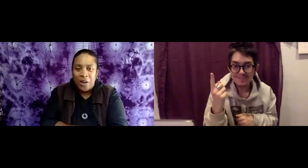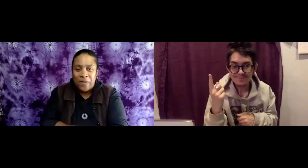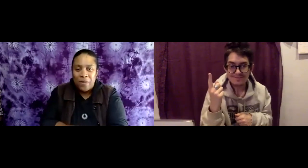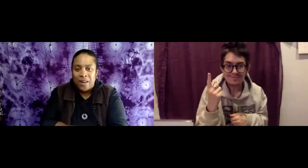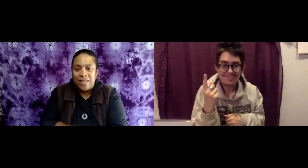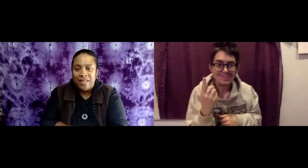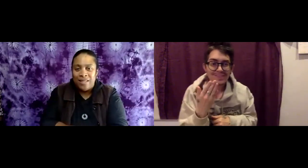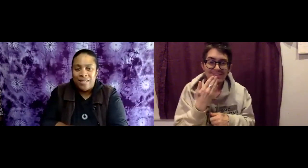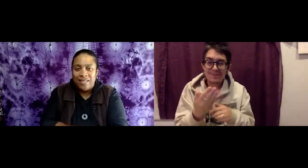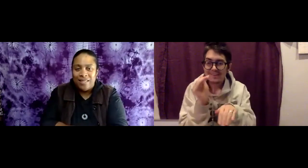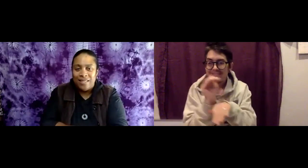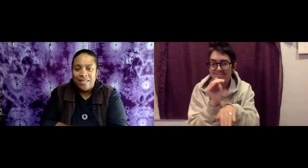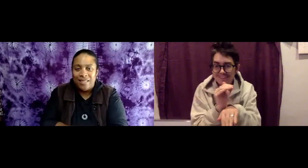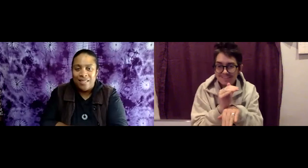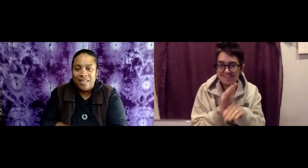Hello, everyone.